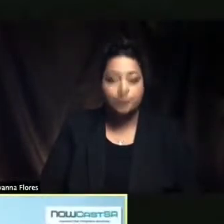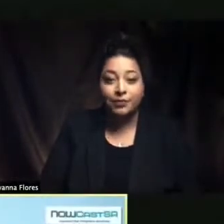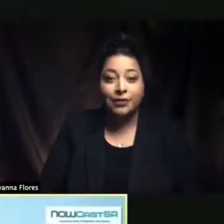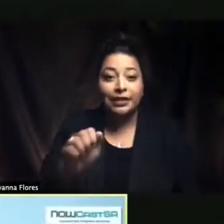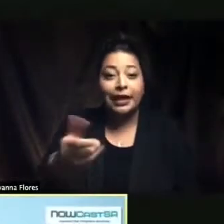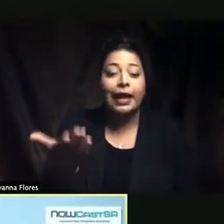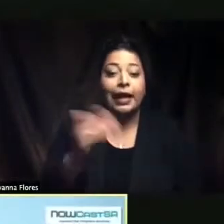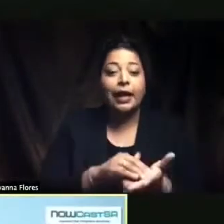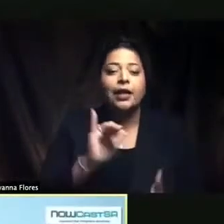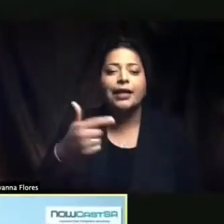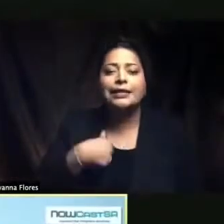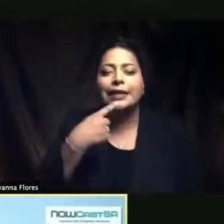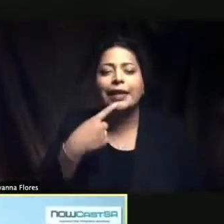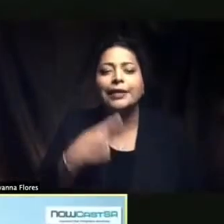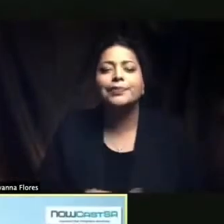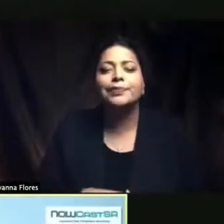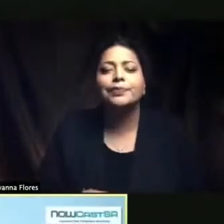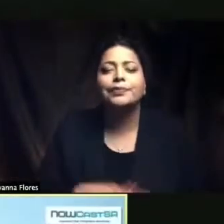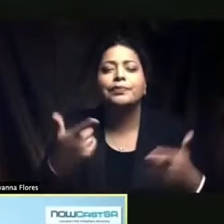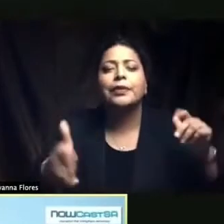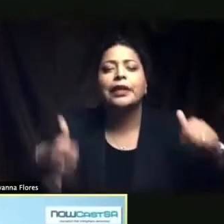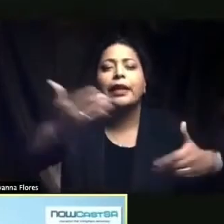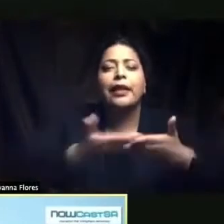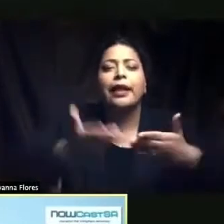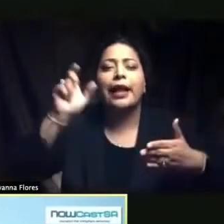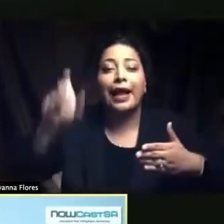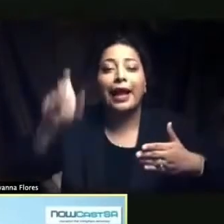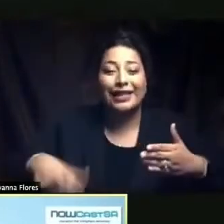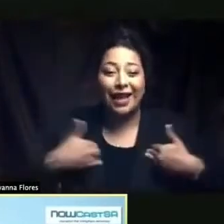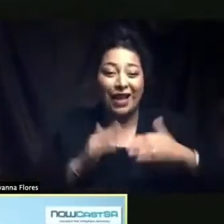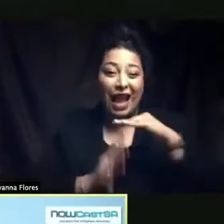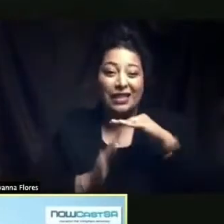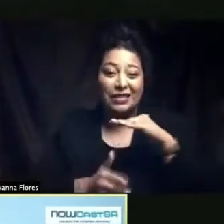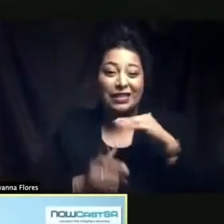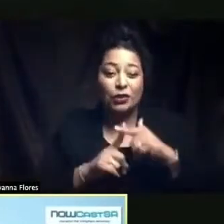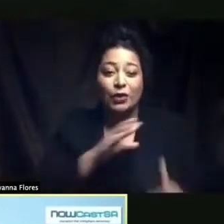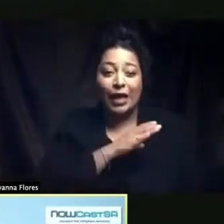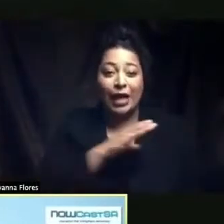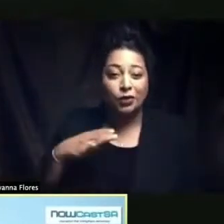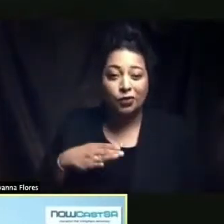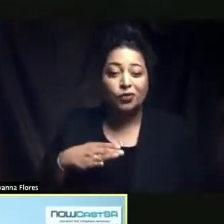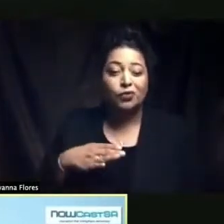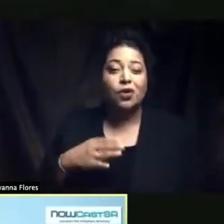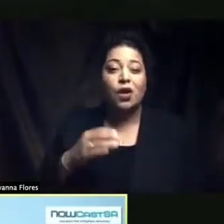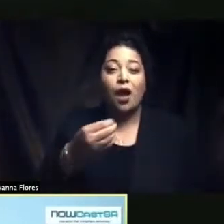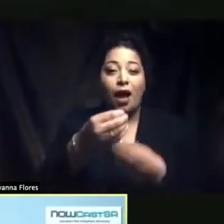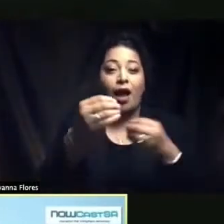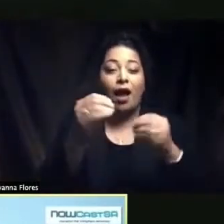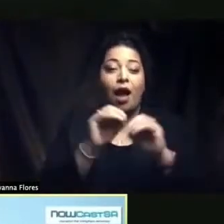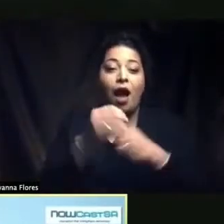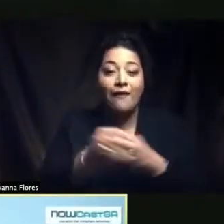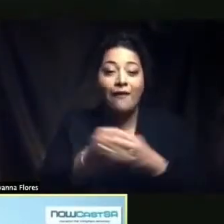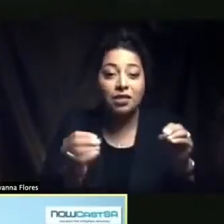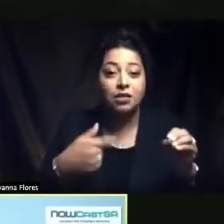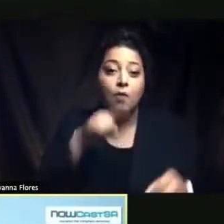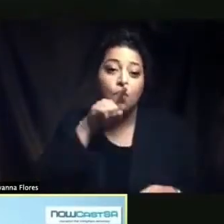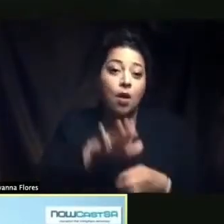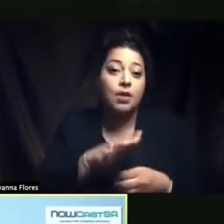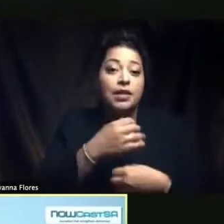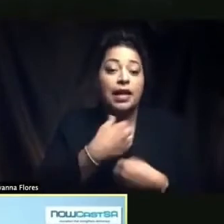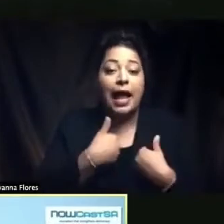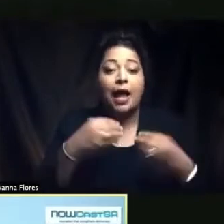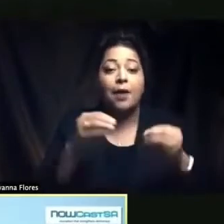biggest thing for these neighborhood associations is having the access to the council's to the council office. So I promise to create more